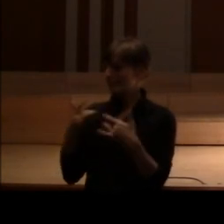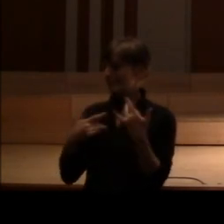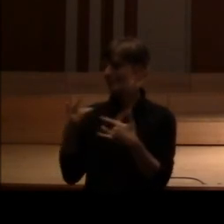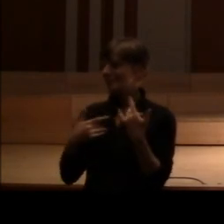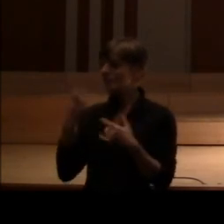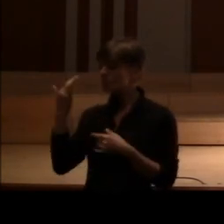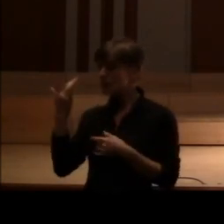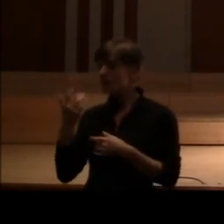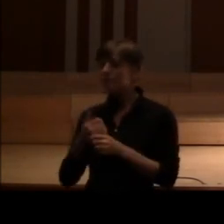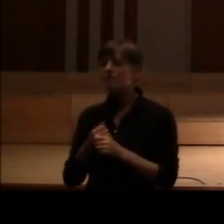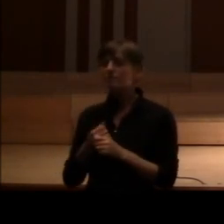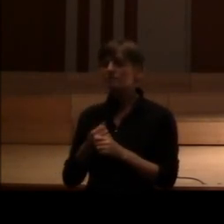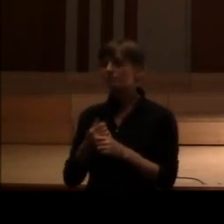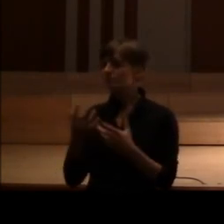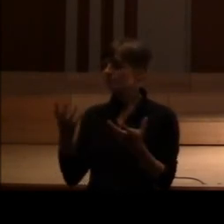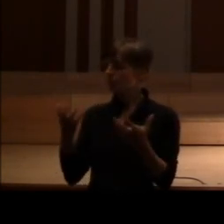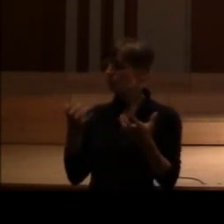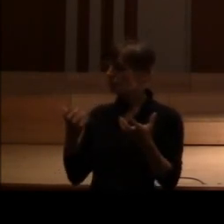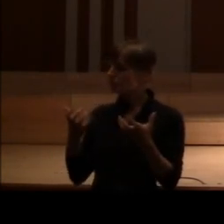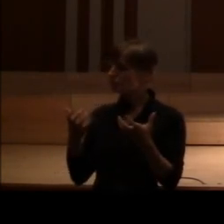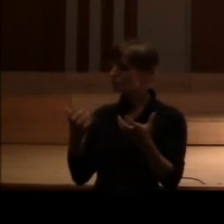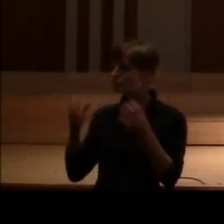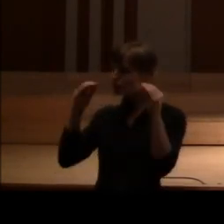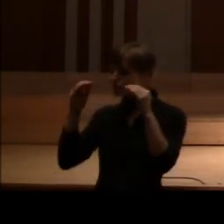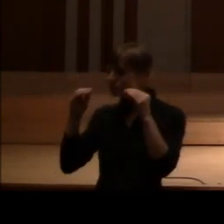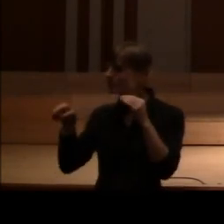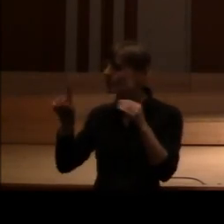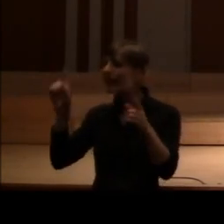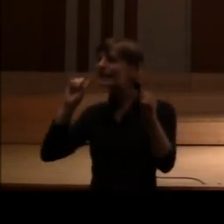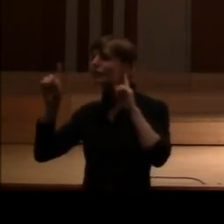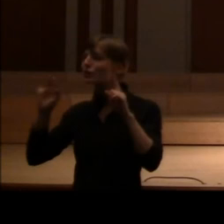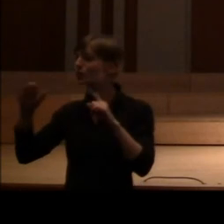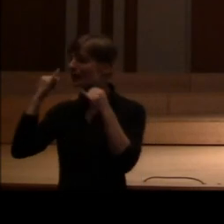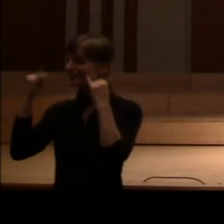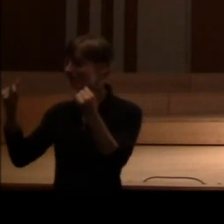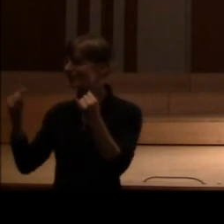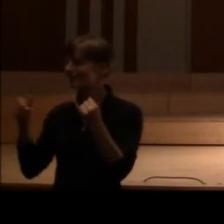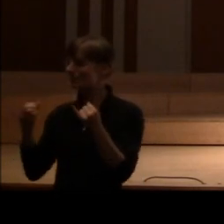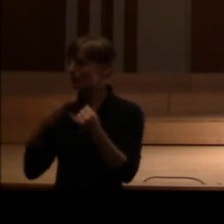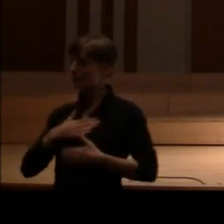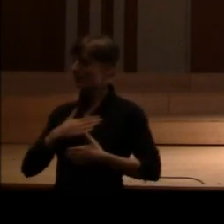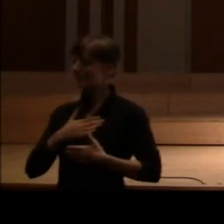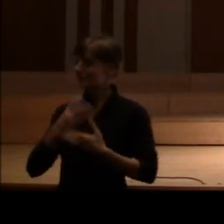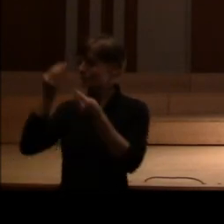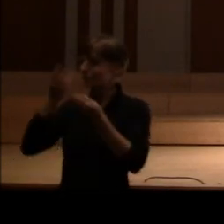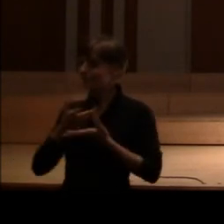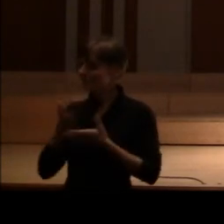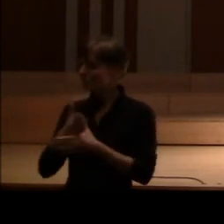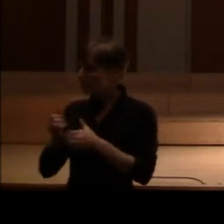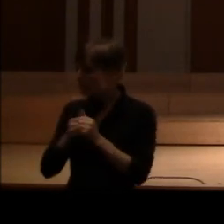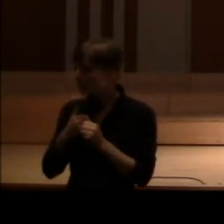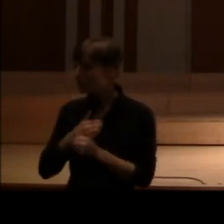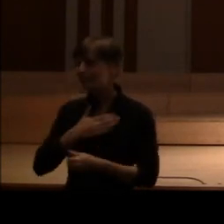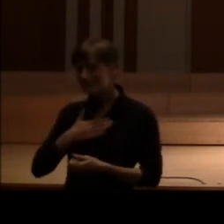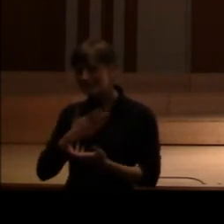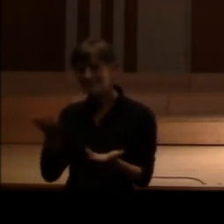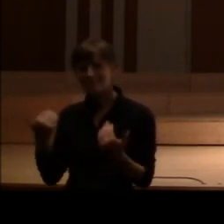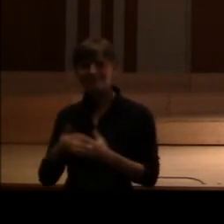like this, was to be in a room with people like you and to be able to hear your ideas. So please do speak up.